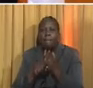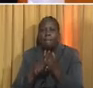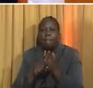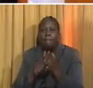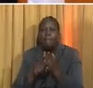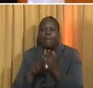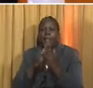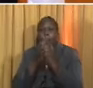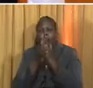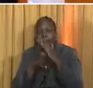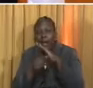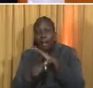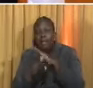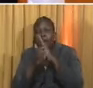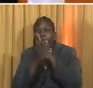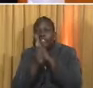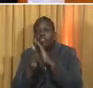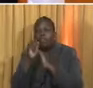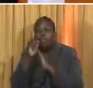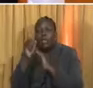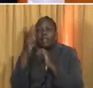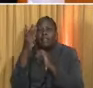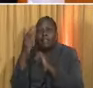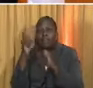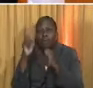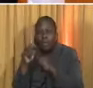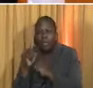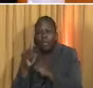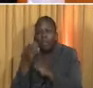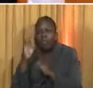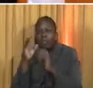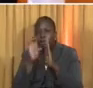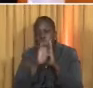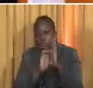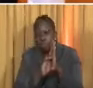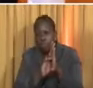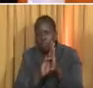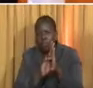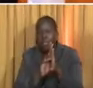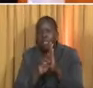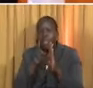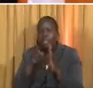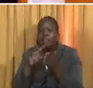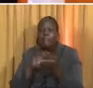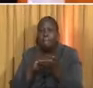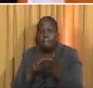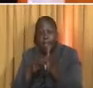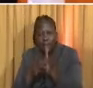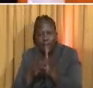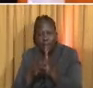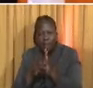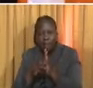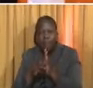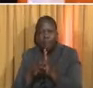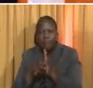Article 131 of the Constitution, the people of Kenya acknowledge the immensity